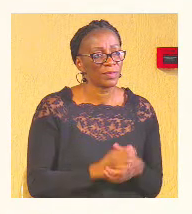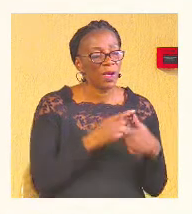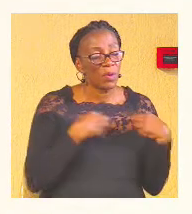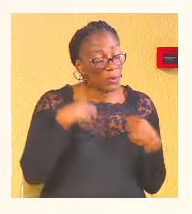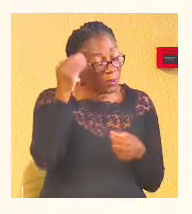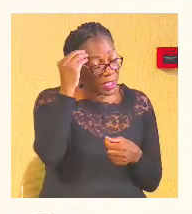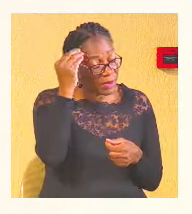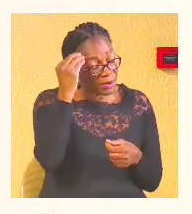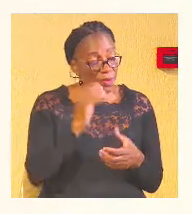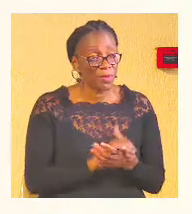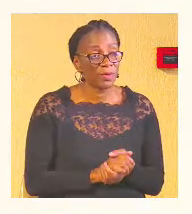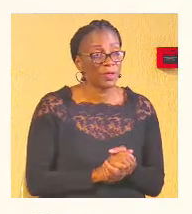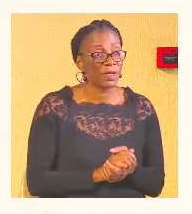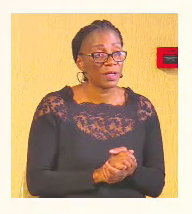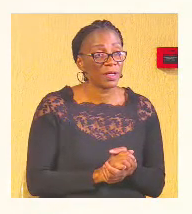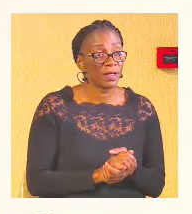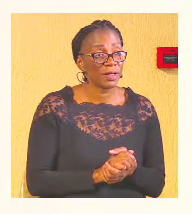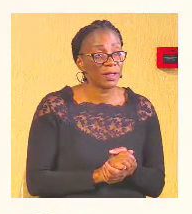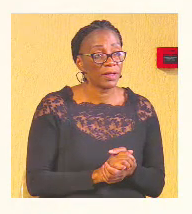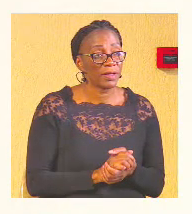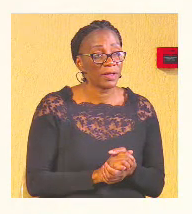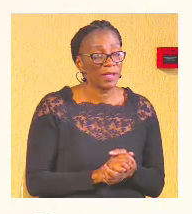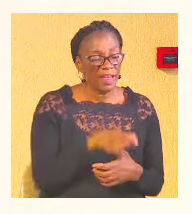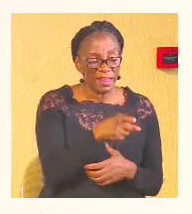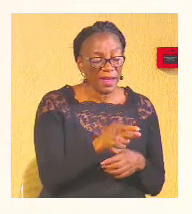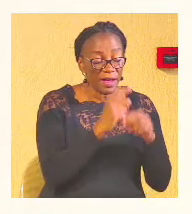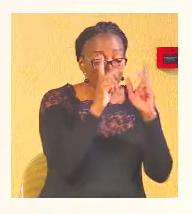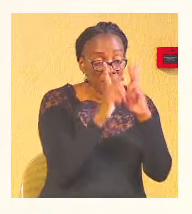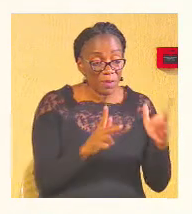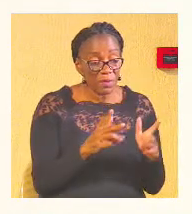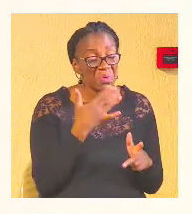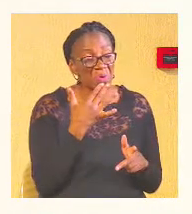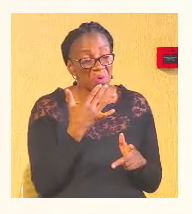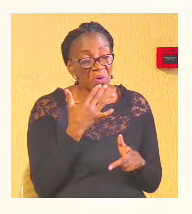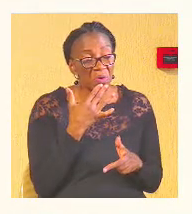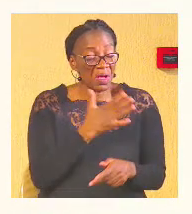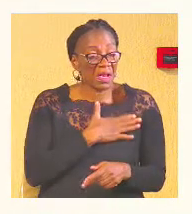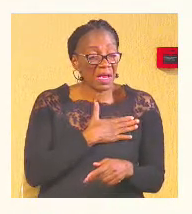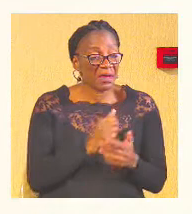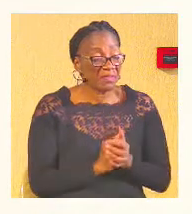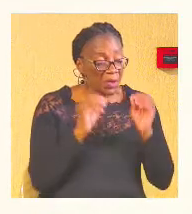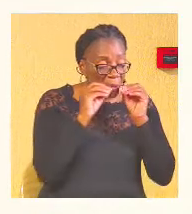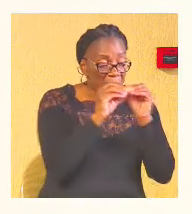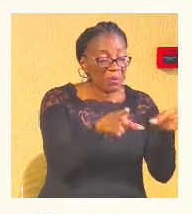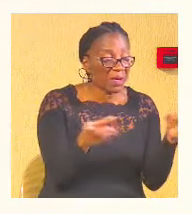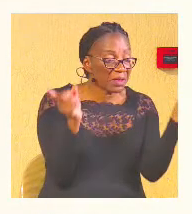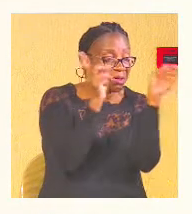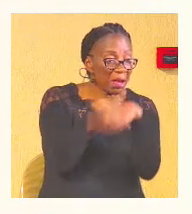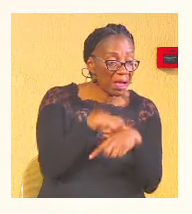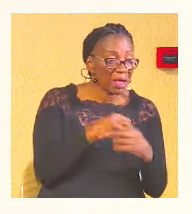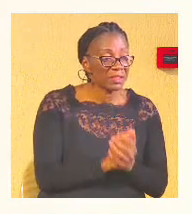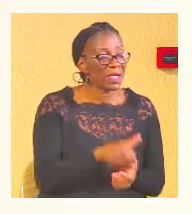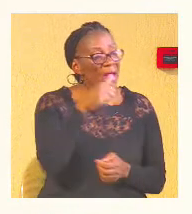a pandemic, there is an infodemic of misinformation out there. And we need to combat that